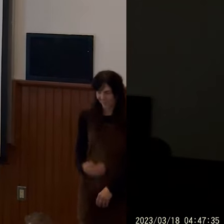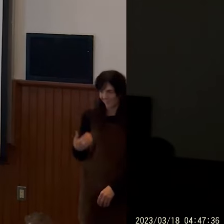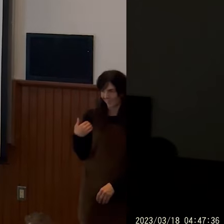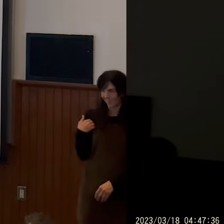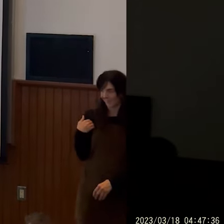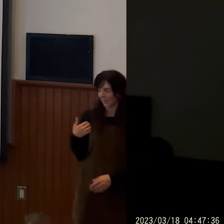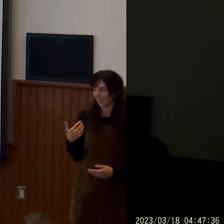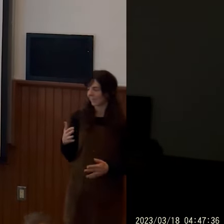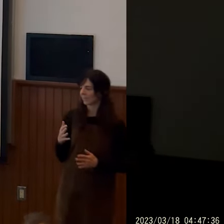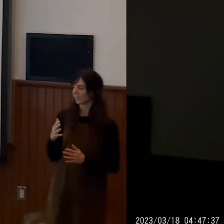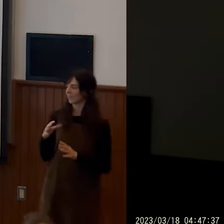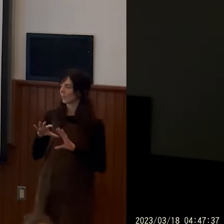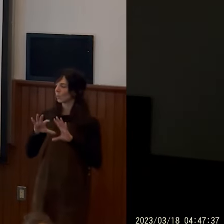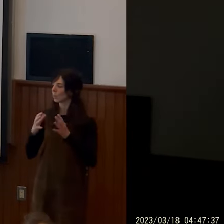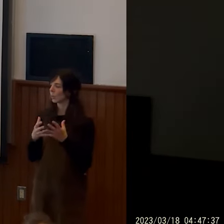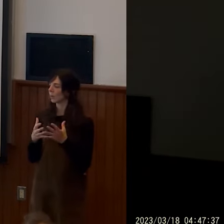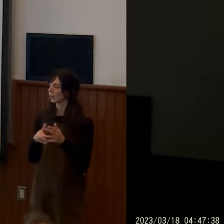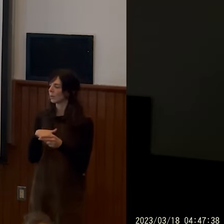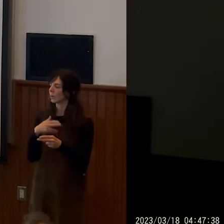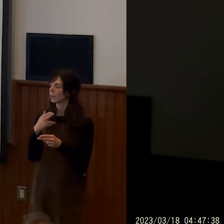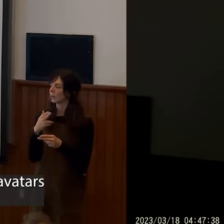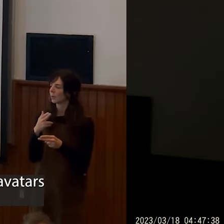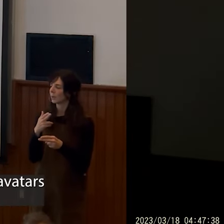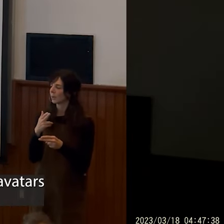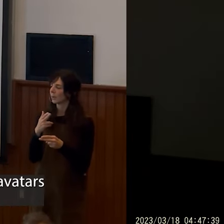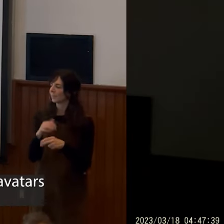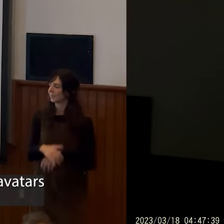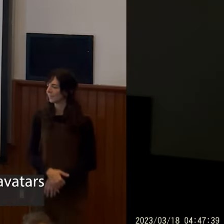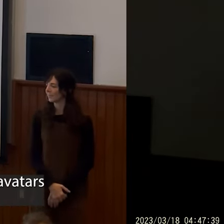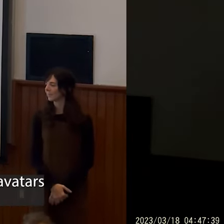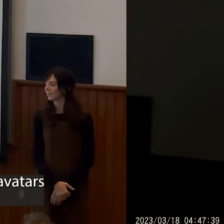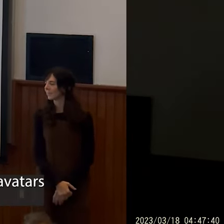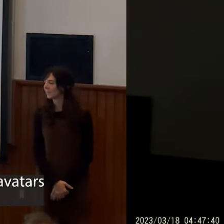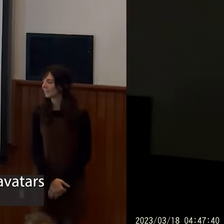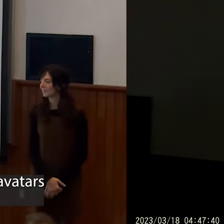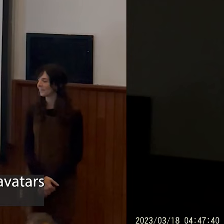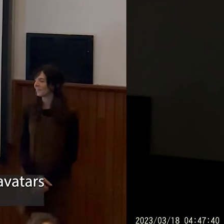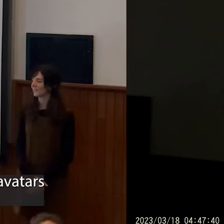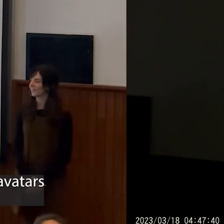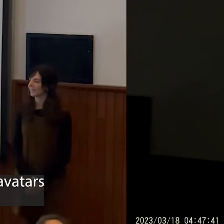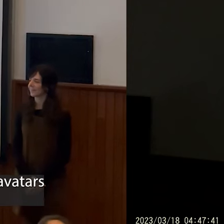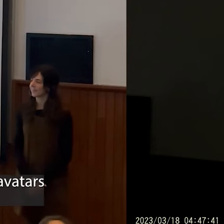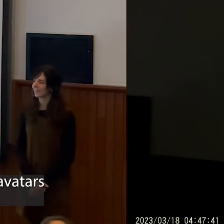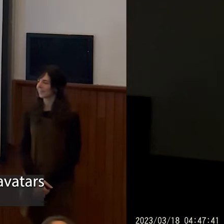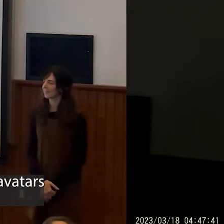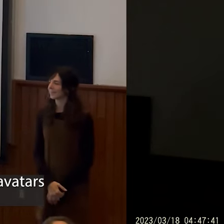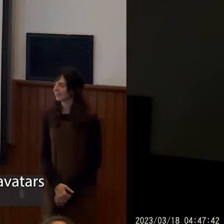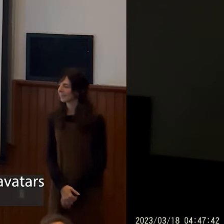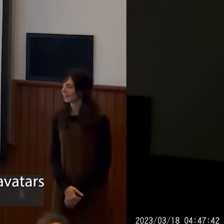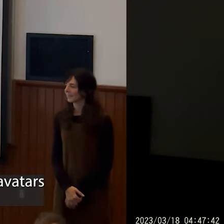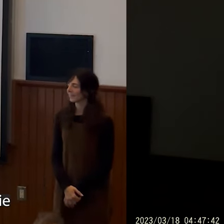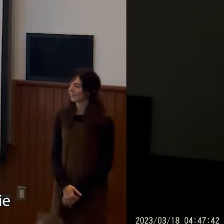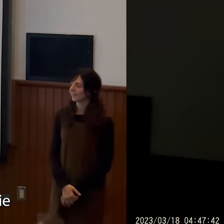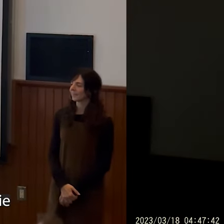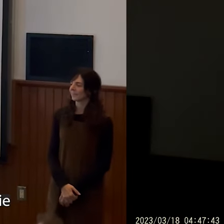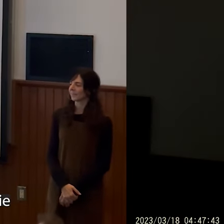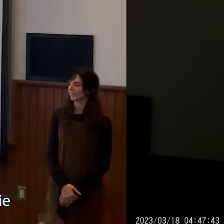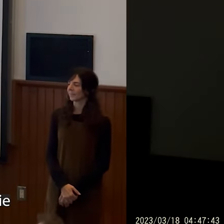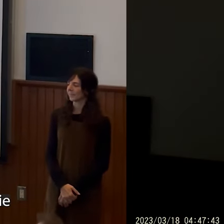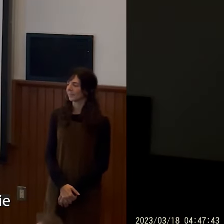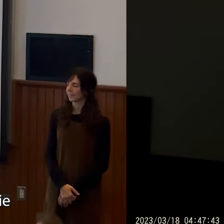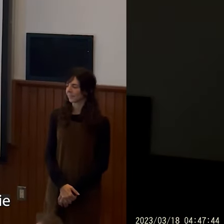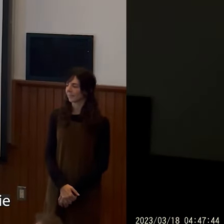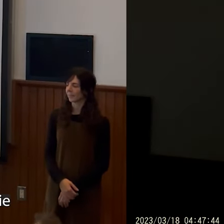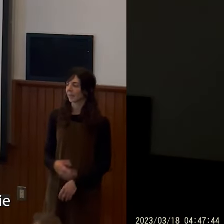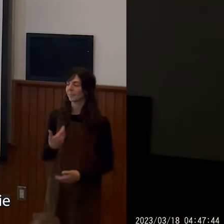Yuki, and for, I'll come to it. Anyway, just a couple pictures of the avatars that I created. I created